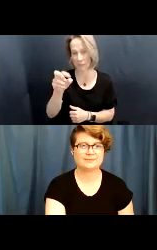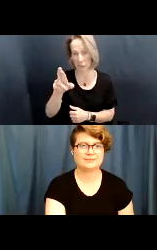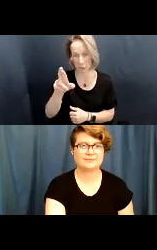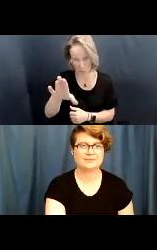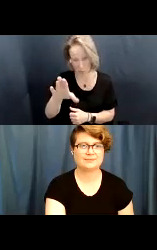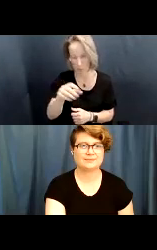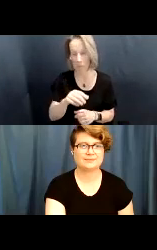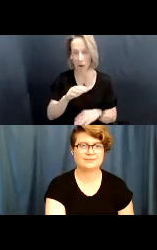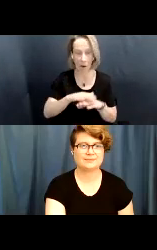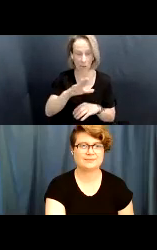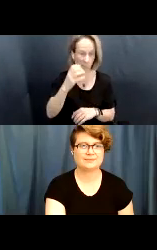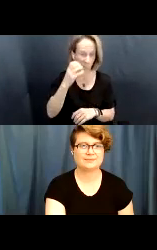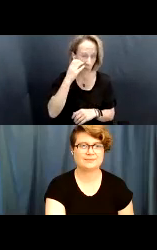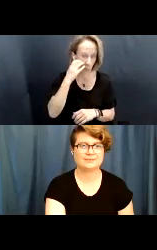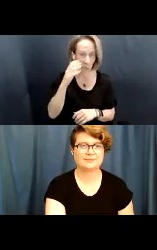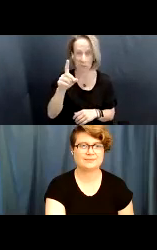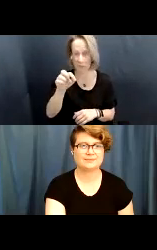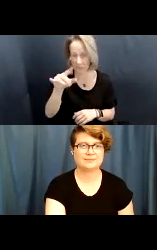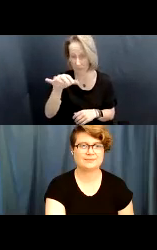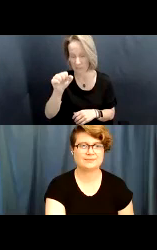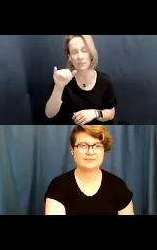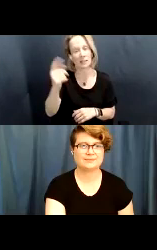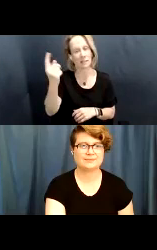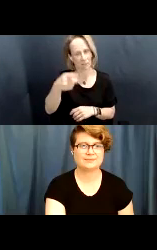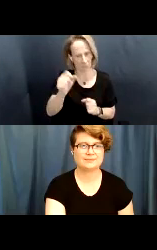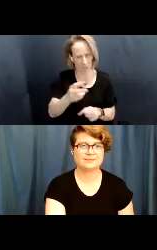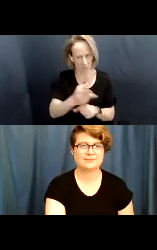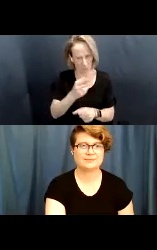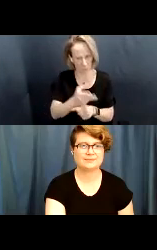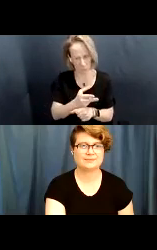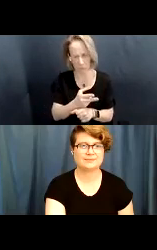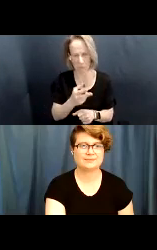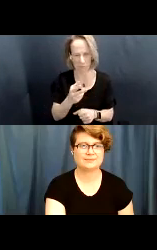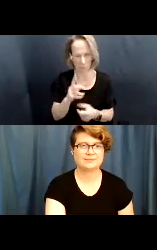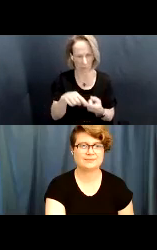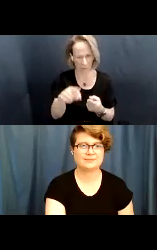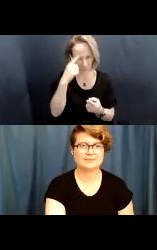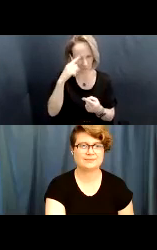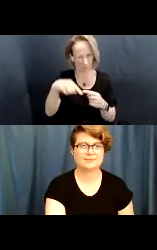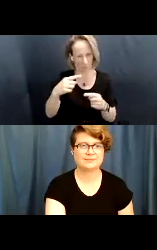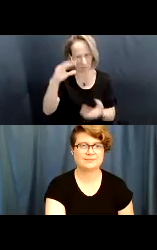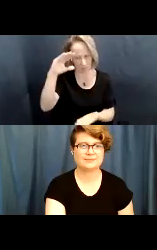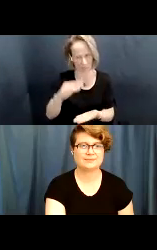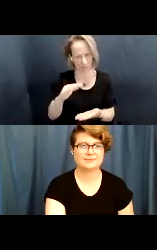devices is something that we can be mindful of when we think of limiting those distractions.